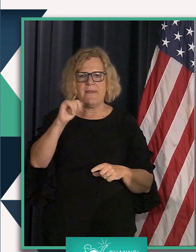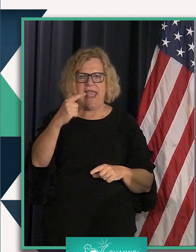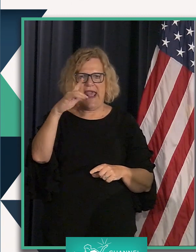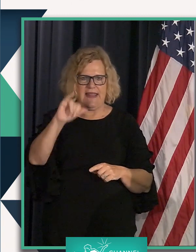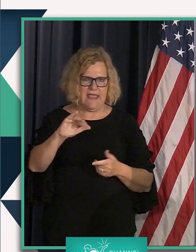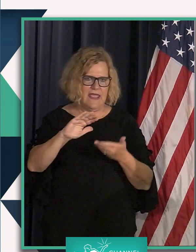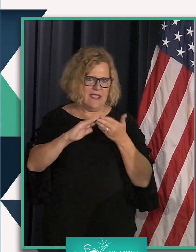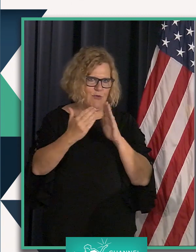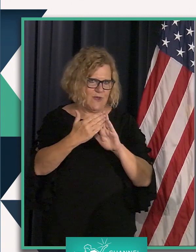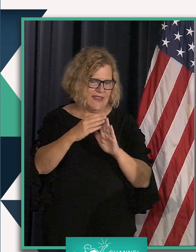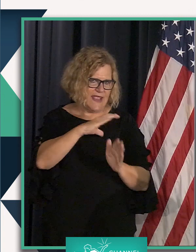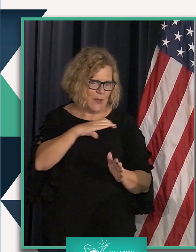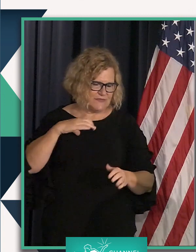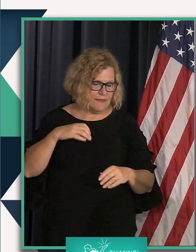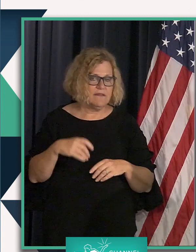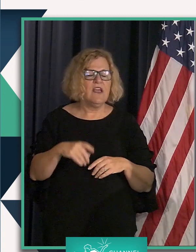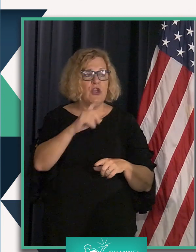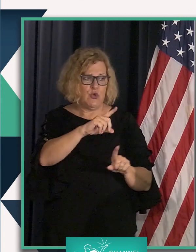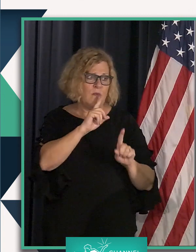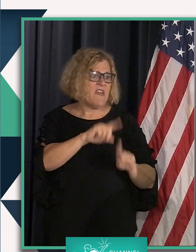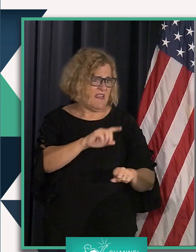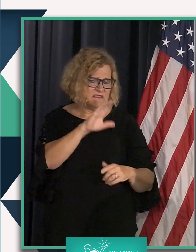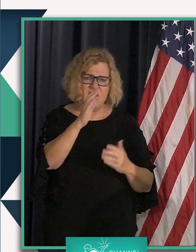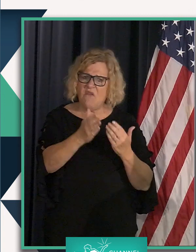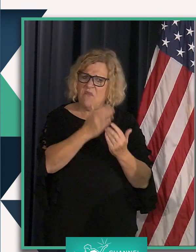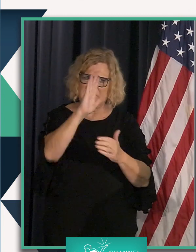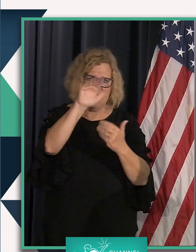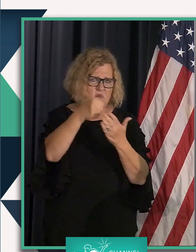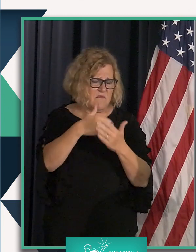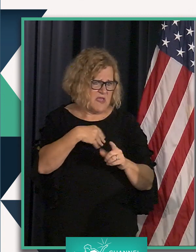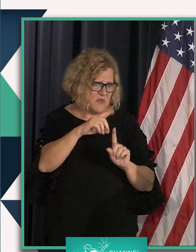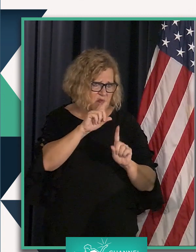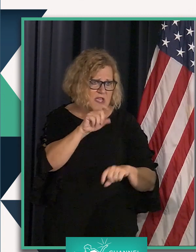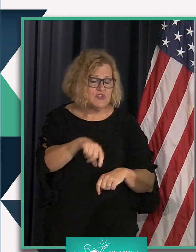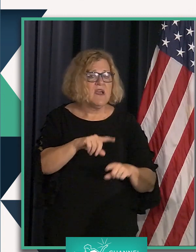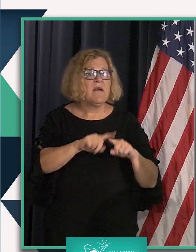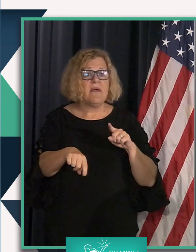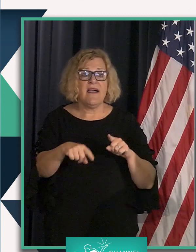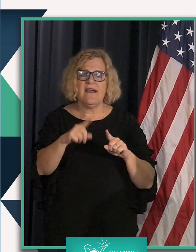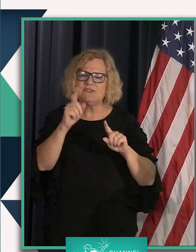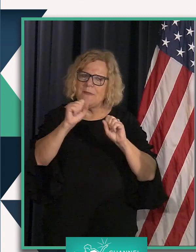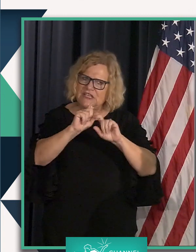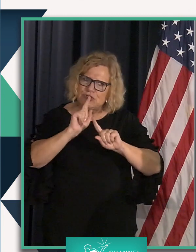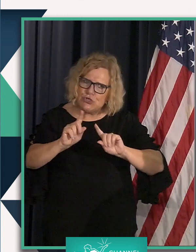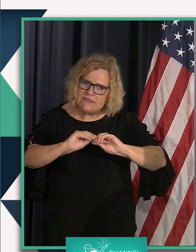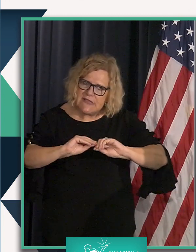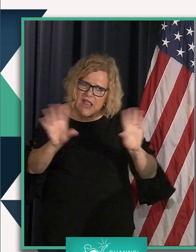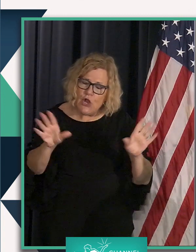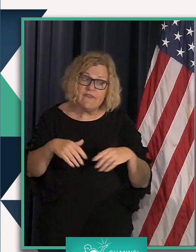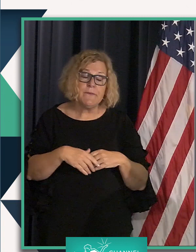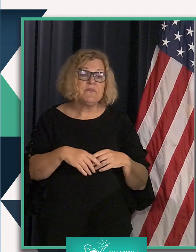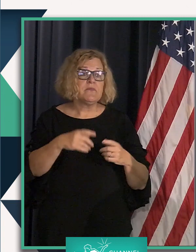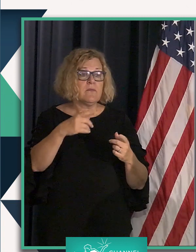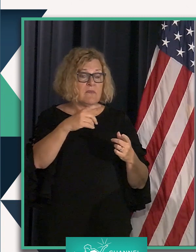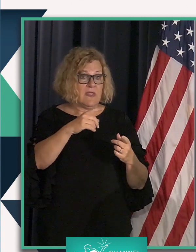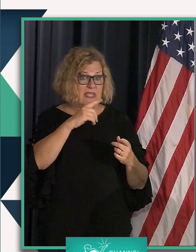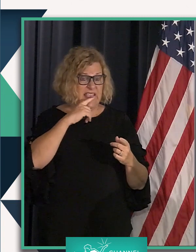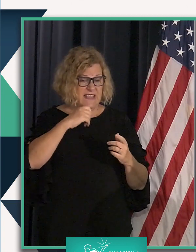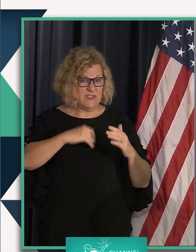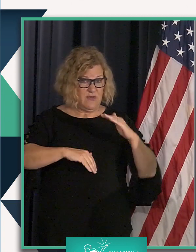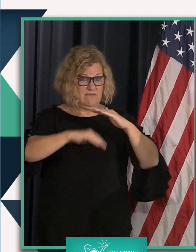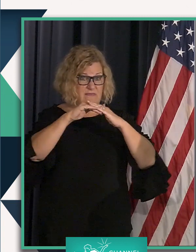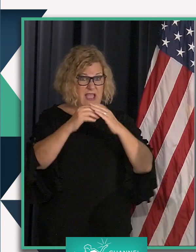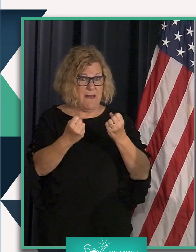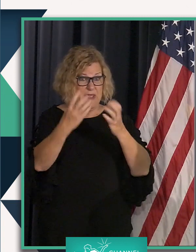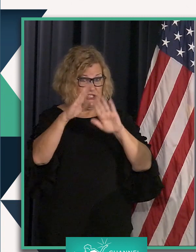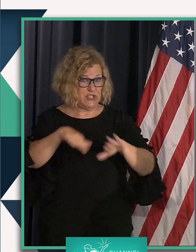Council. You've answered pretty much all my questions, but just for clarification, is there a cap on the number